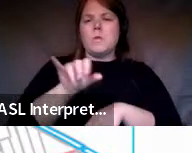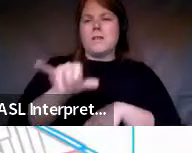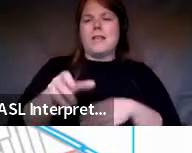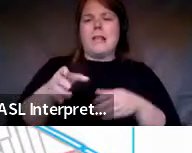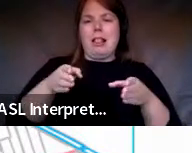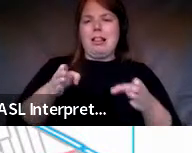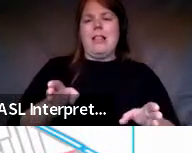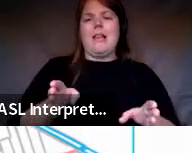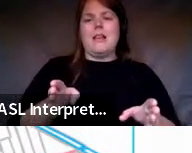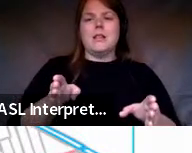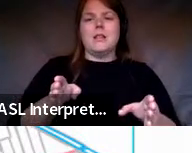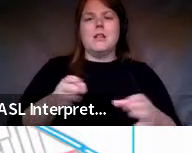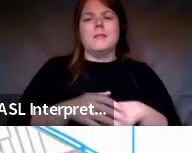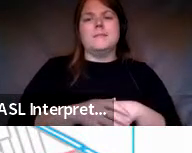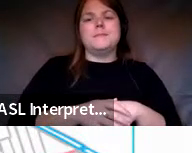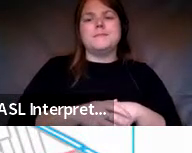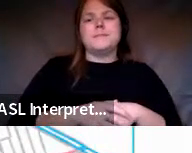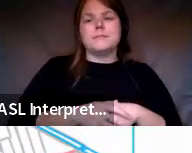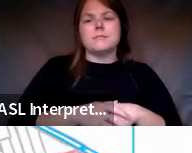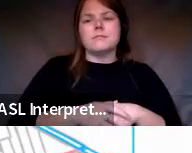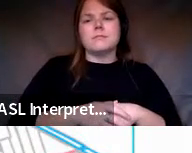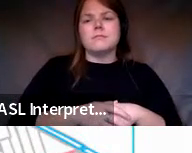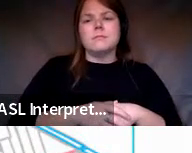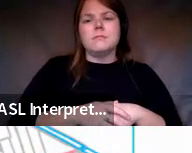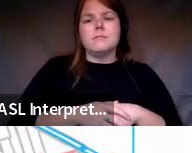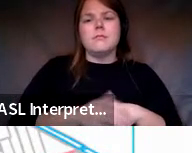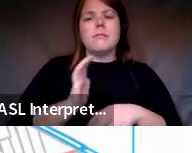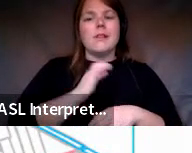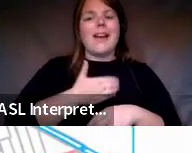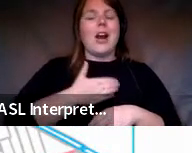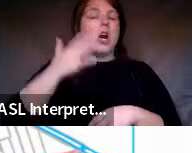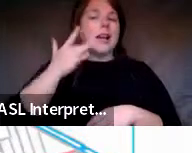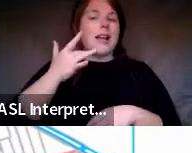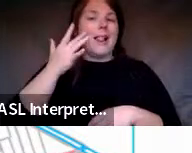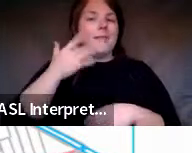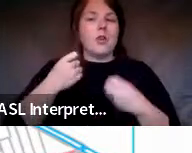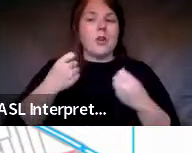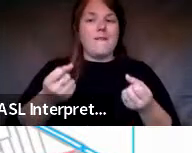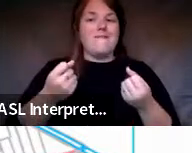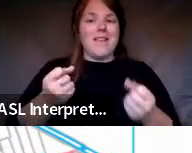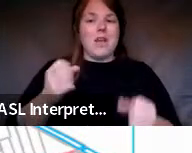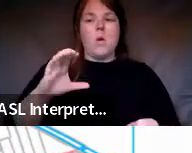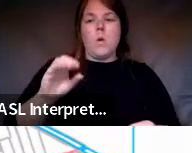bike facility. Our California Vehicle Code